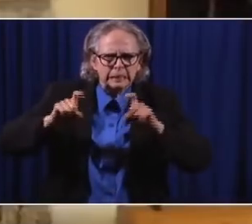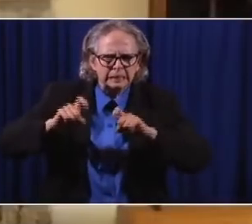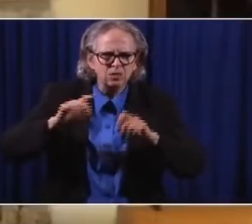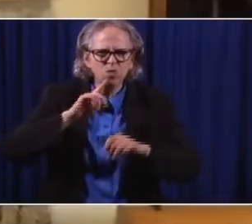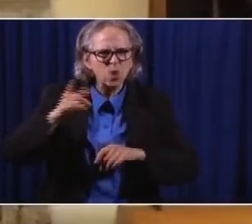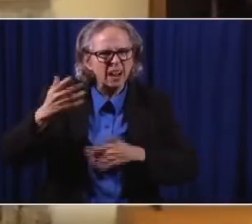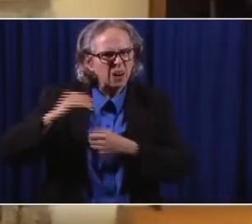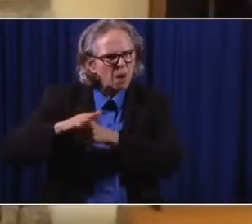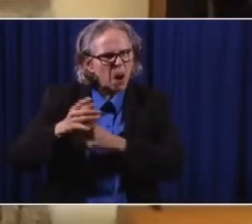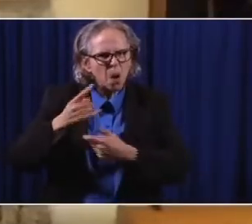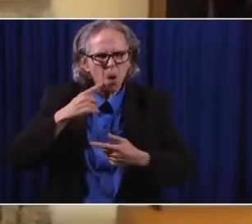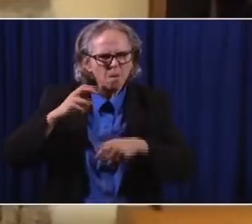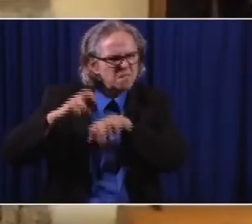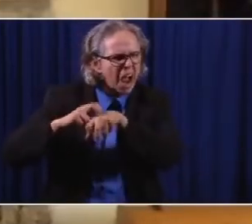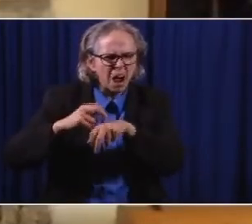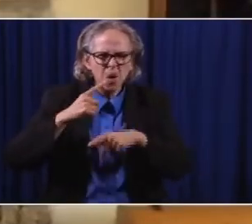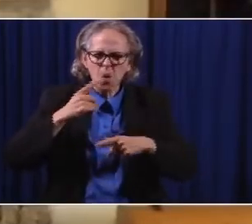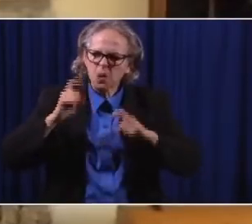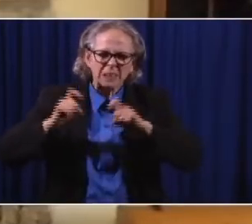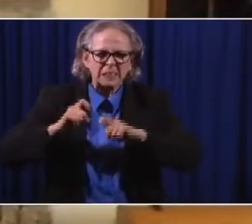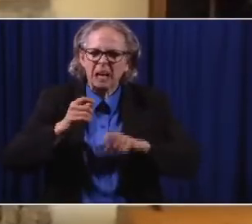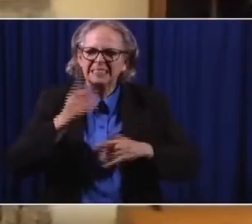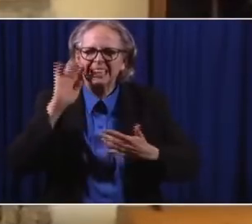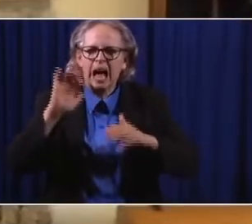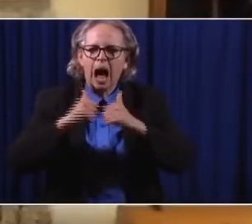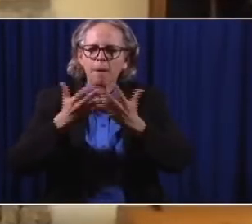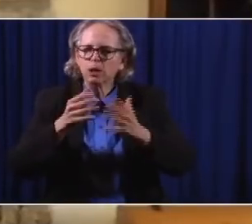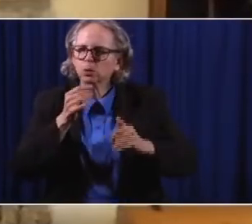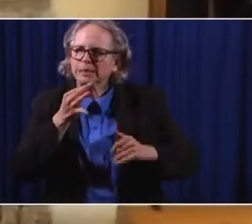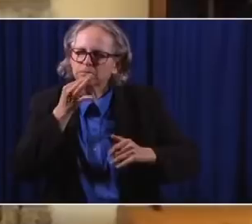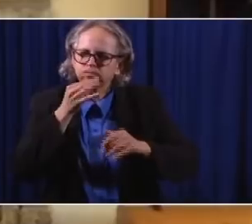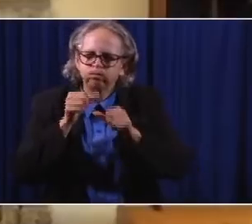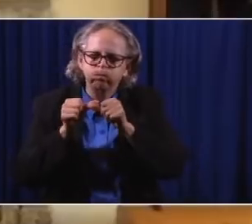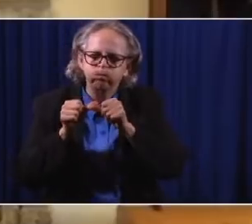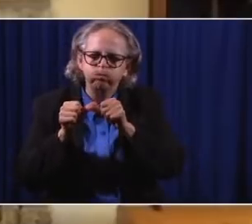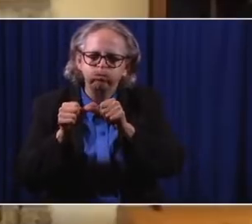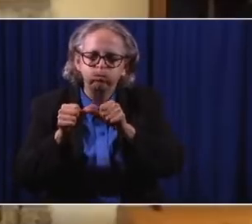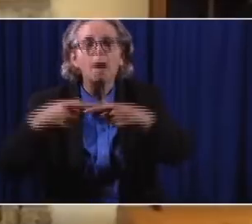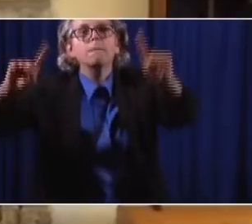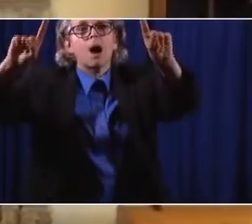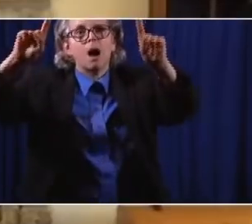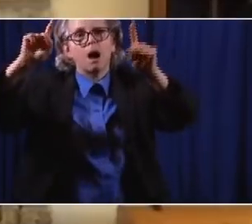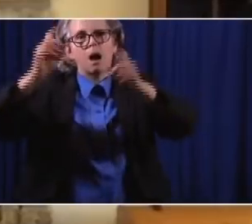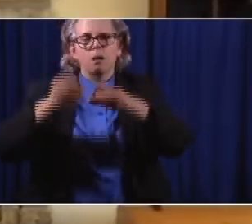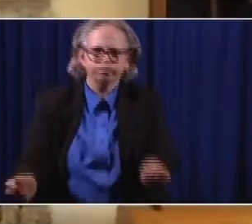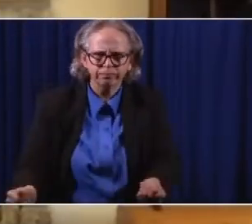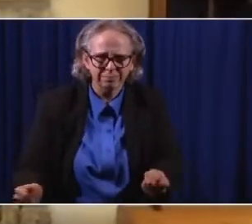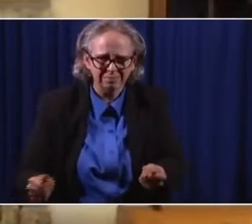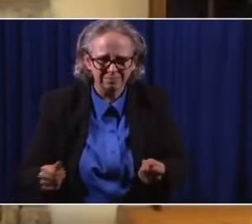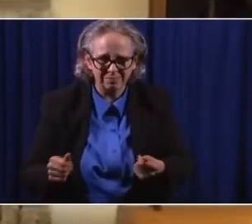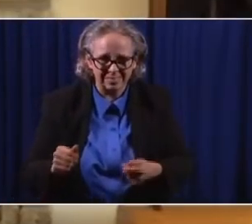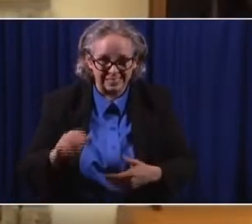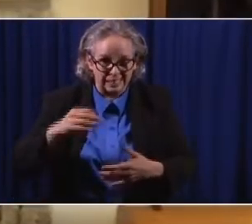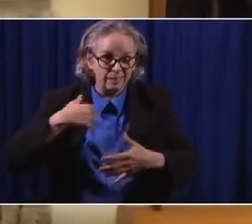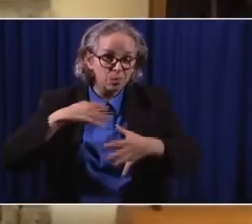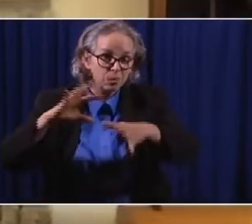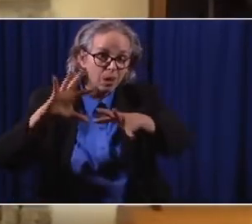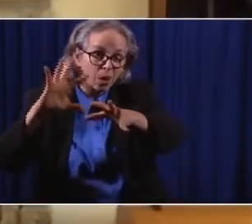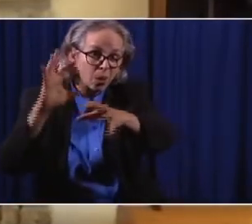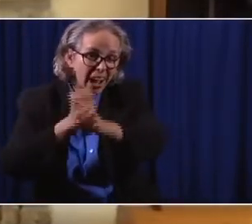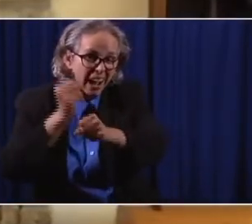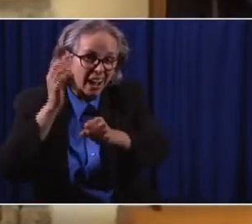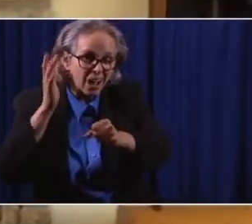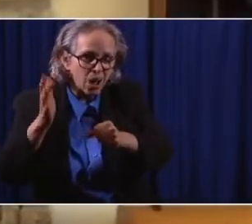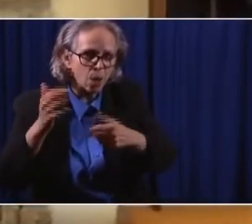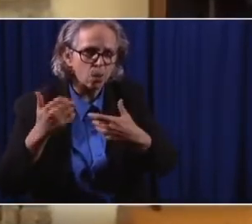win. And when we win it, we want to have as many Ohioans there to celebrate as